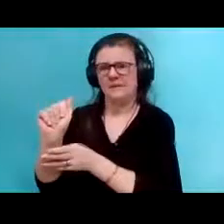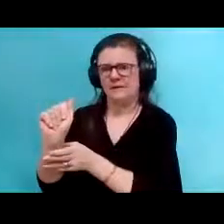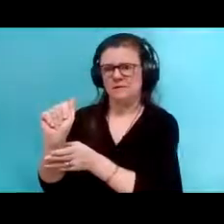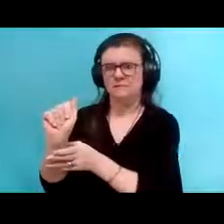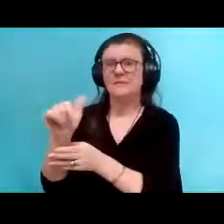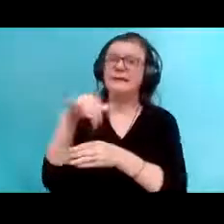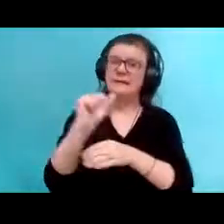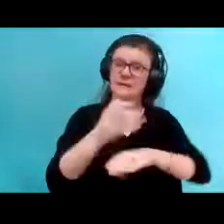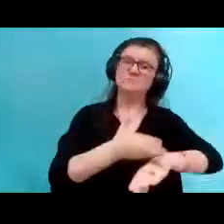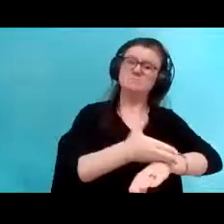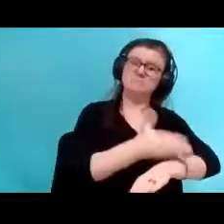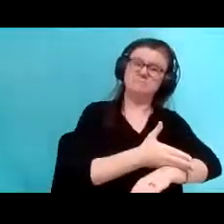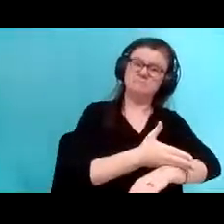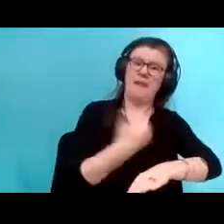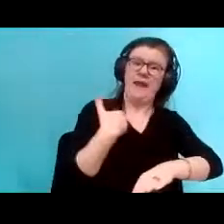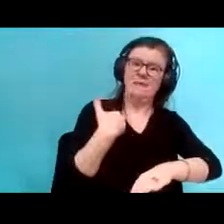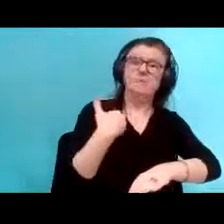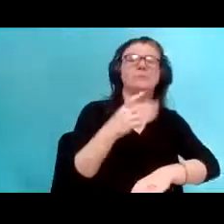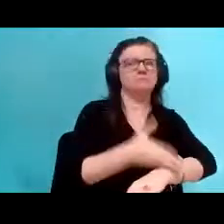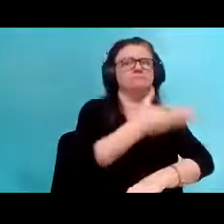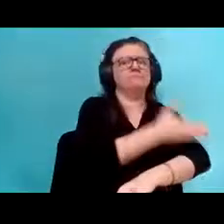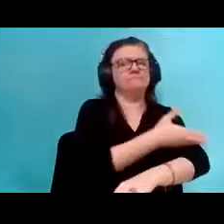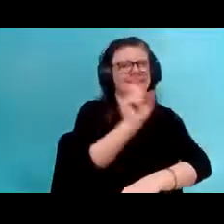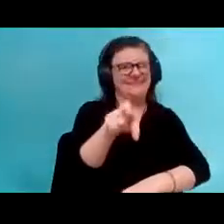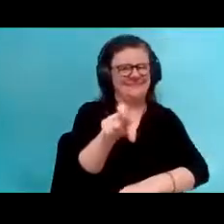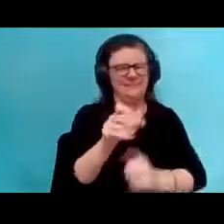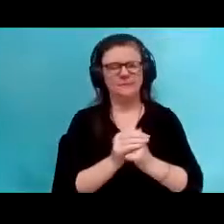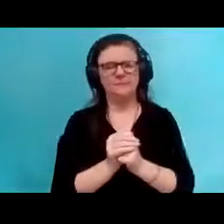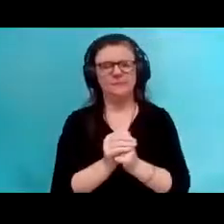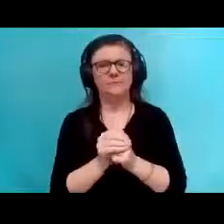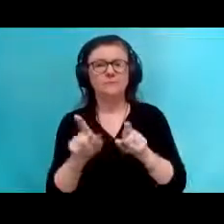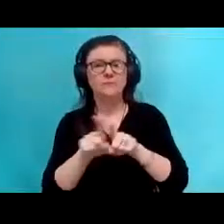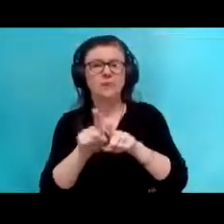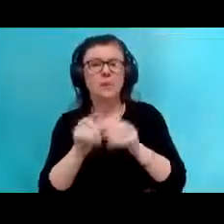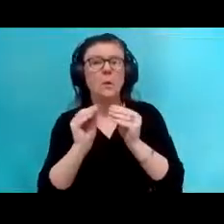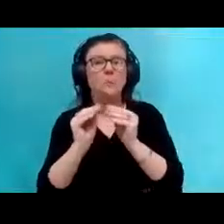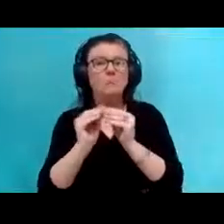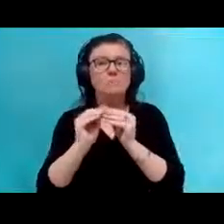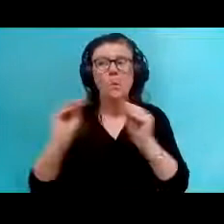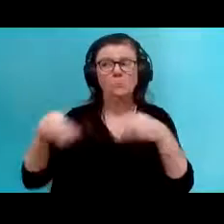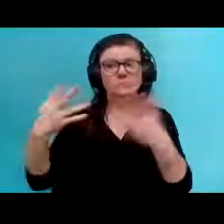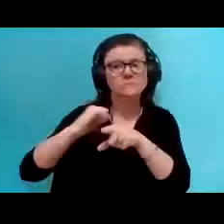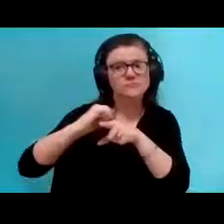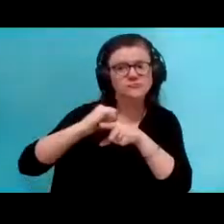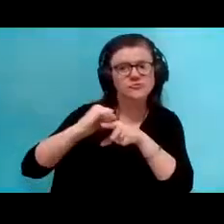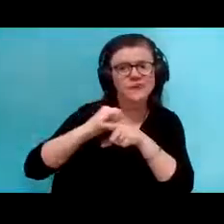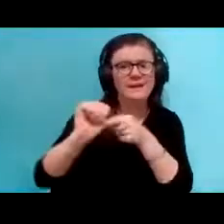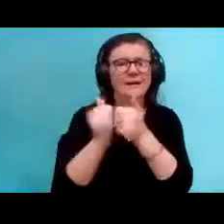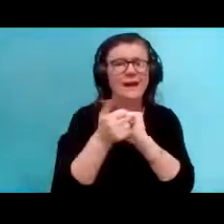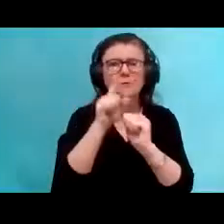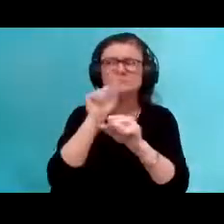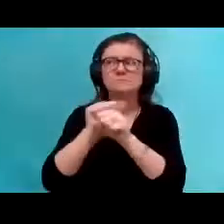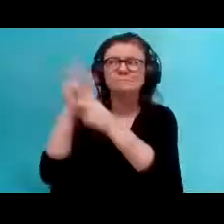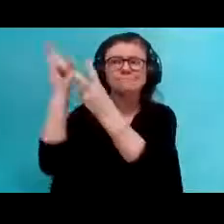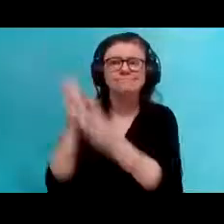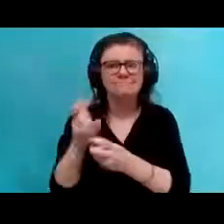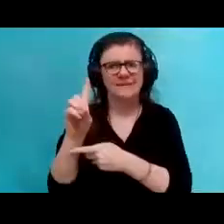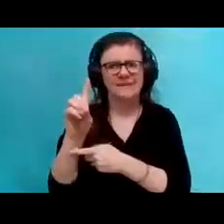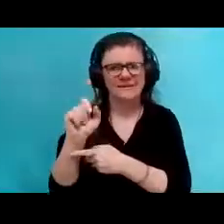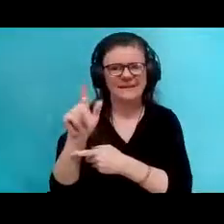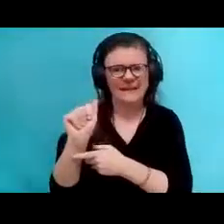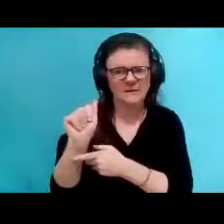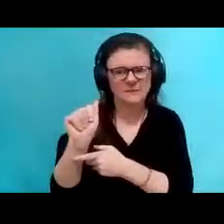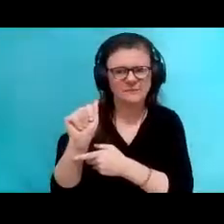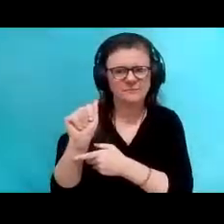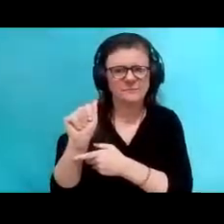made, but more could be done. I also think it'd be great for more training to be provided on how to access these large data sets. Fundamentally, we do